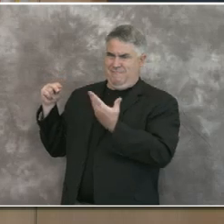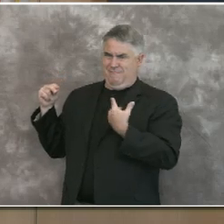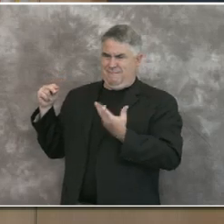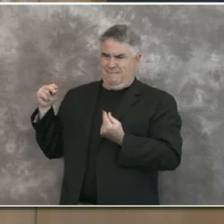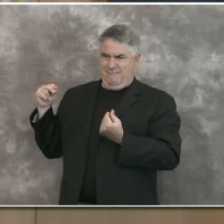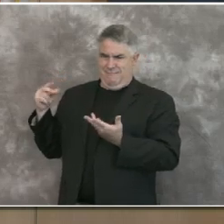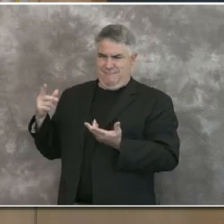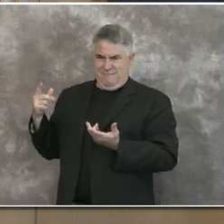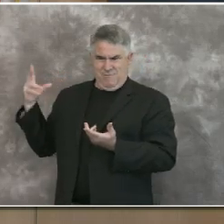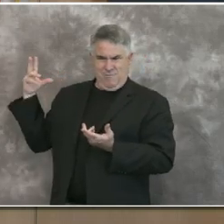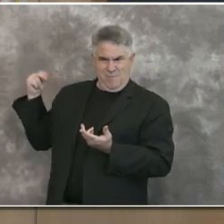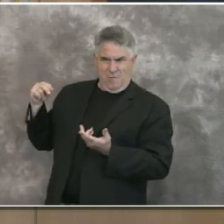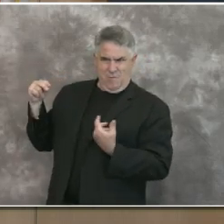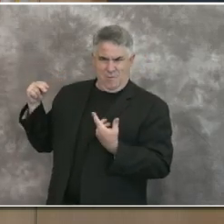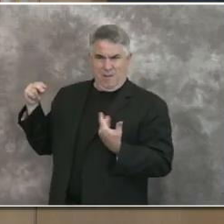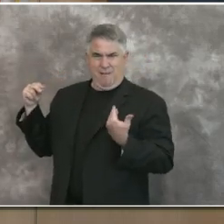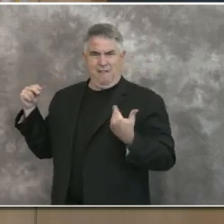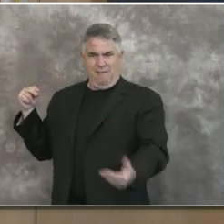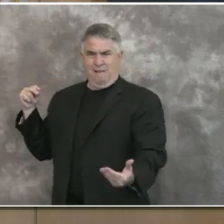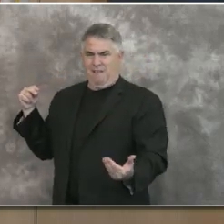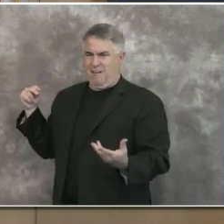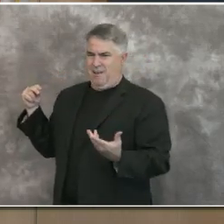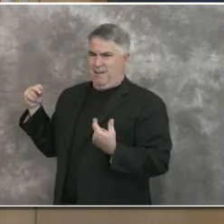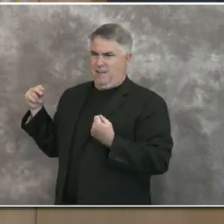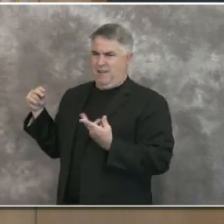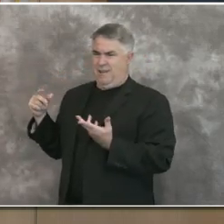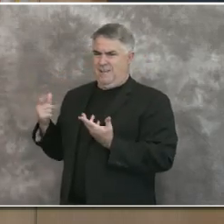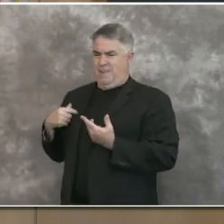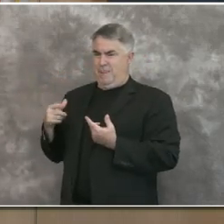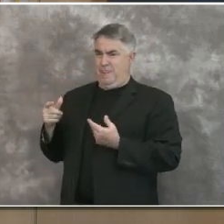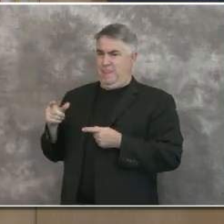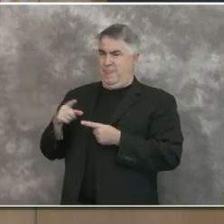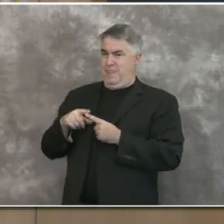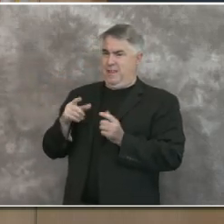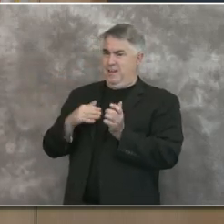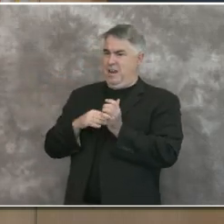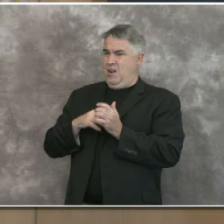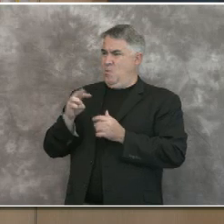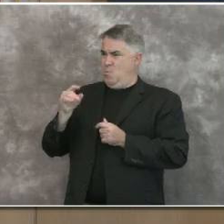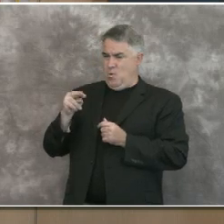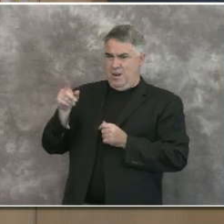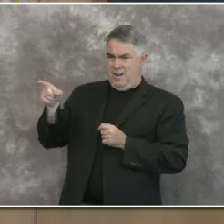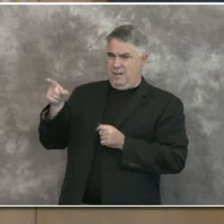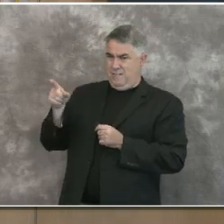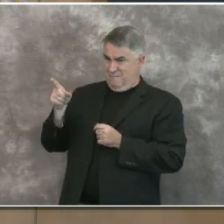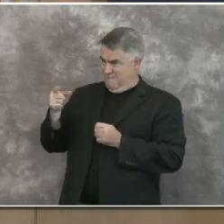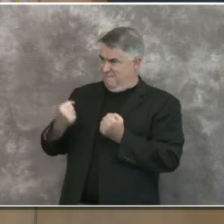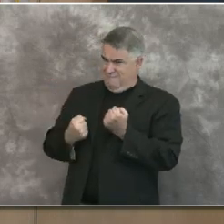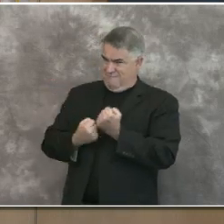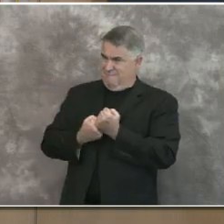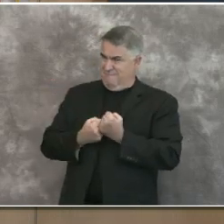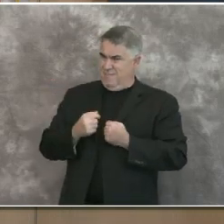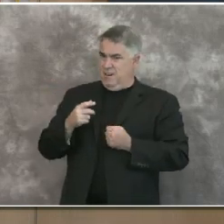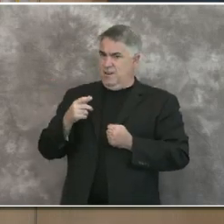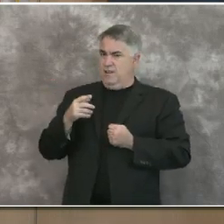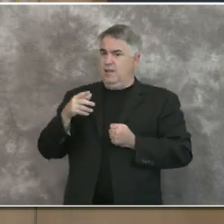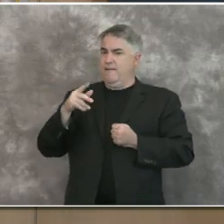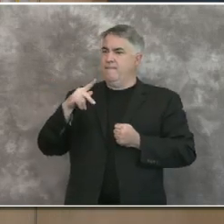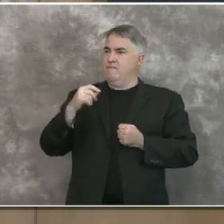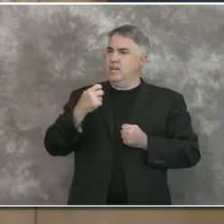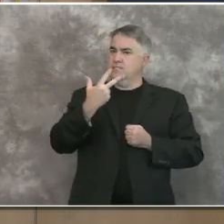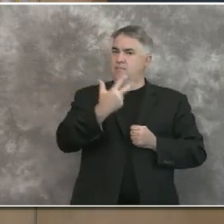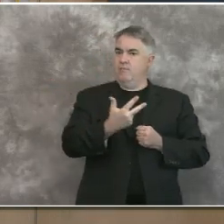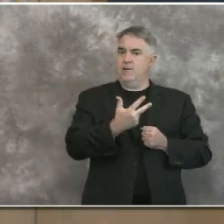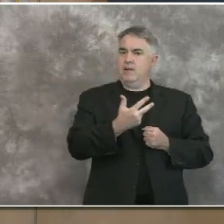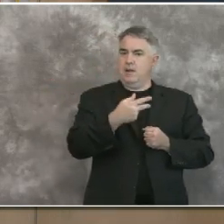for Dr. Wooten, are you in support of the Phase 3 pilot program, and why? I'll answer a part of that, and I'll turn it over to